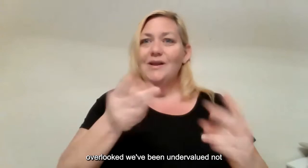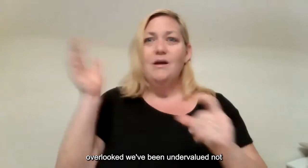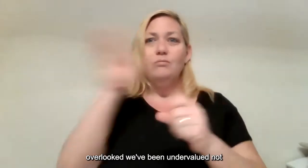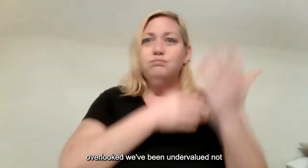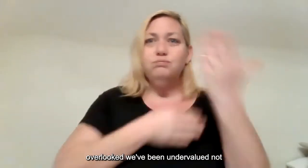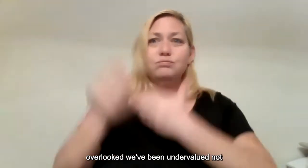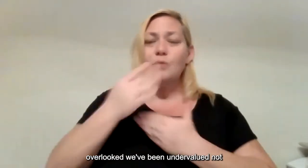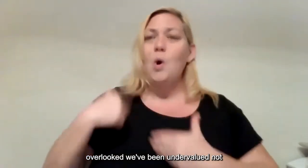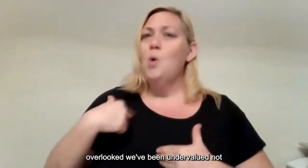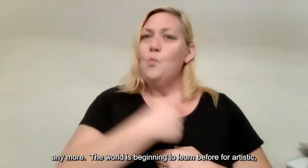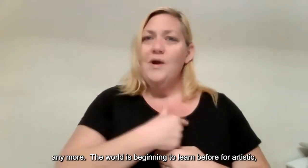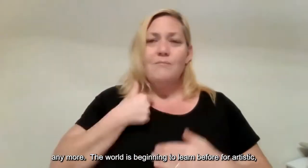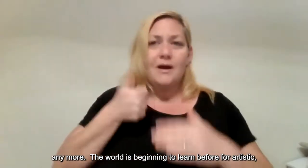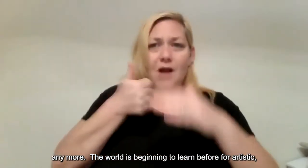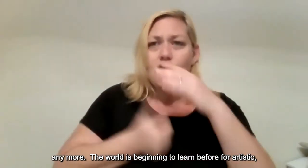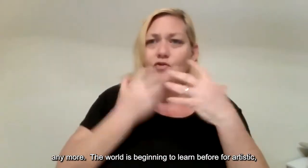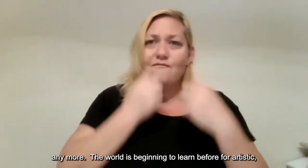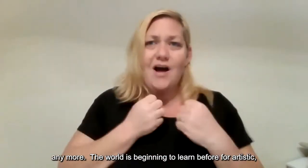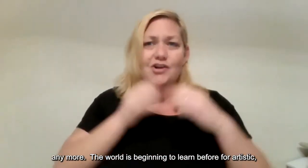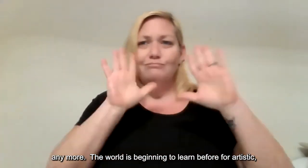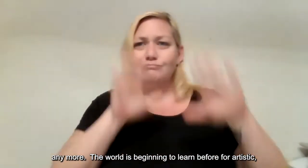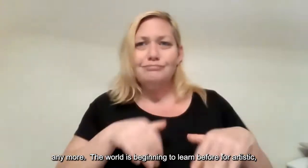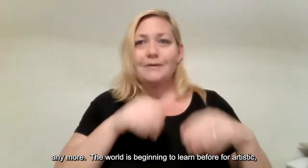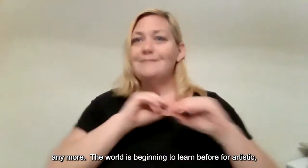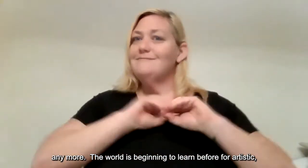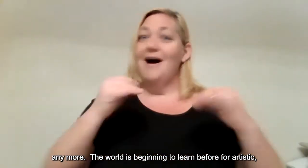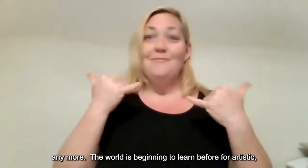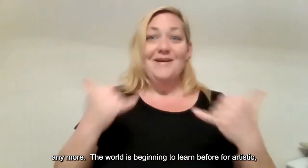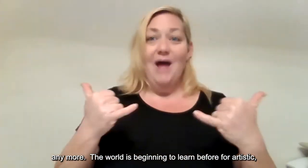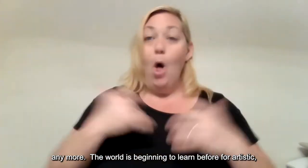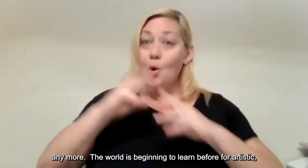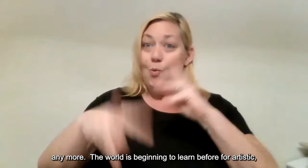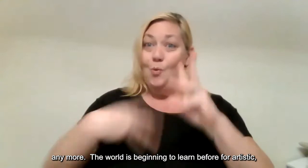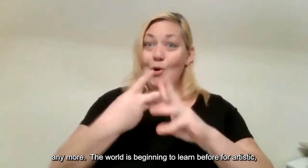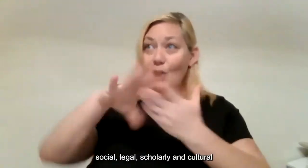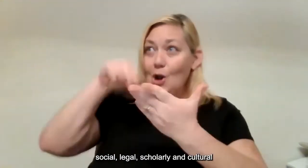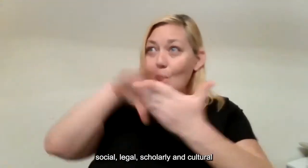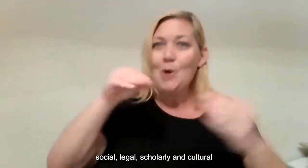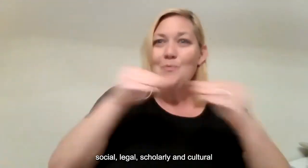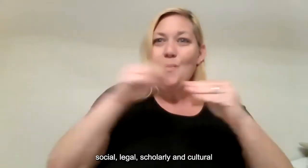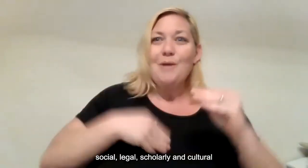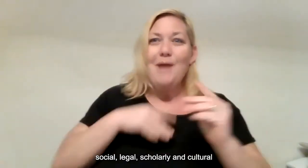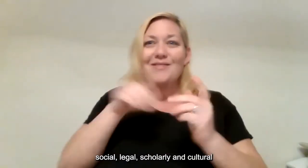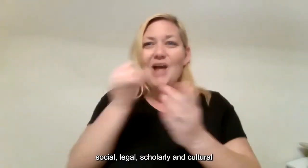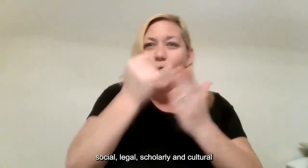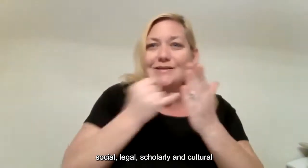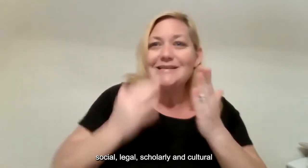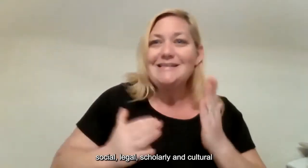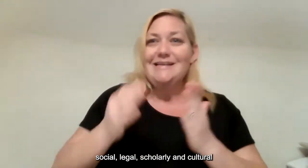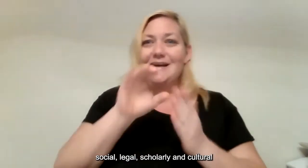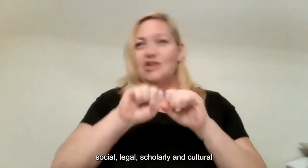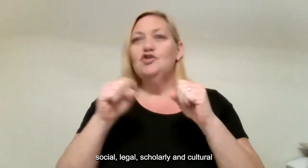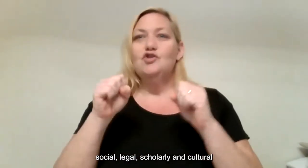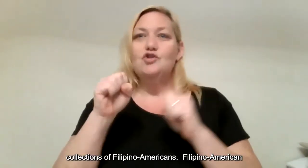We've been undervalued. Not anymore. The world is beginning to learn more about the artistic, social, legal,